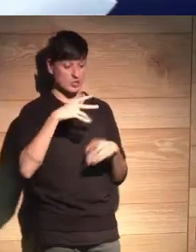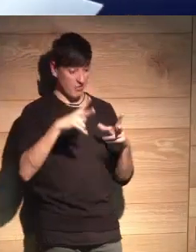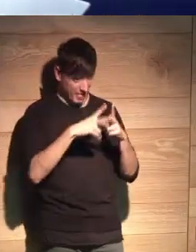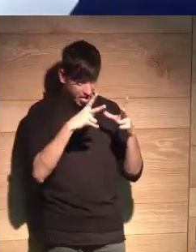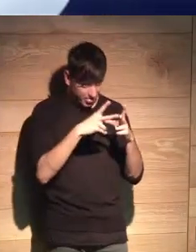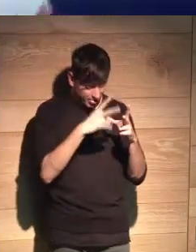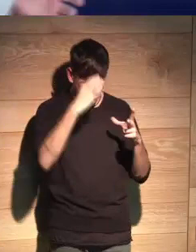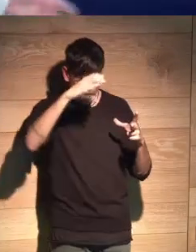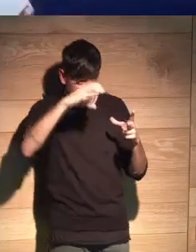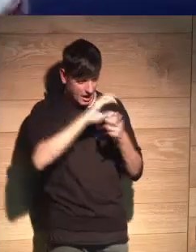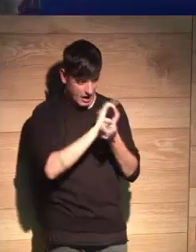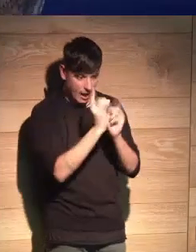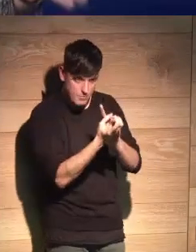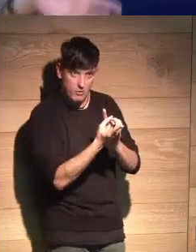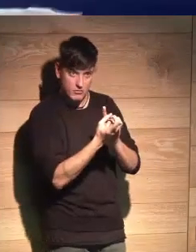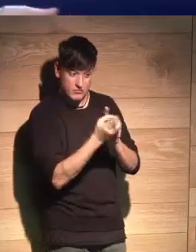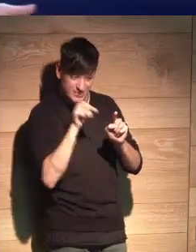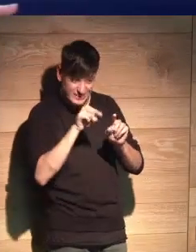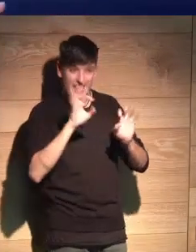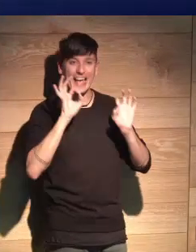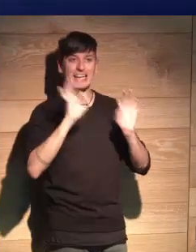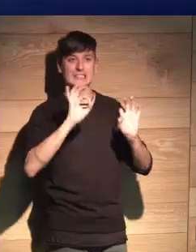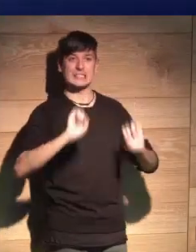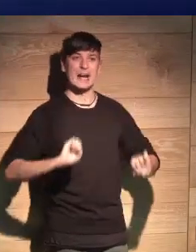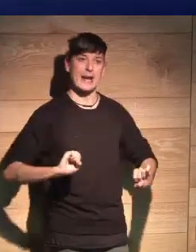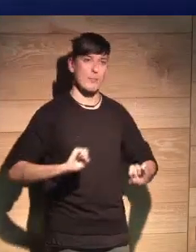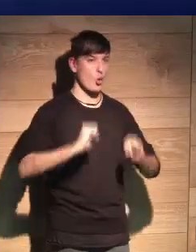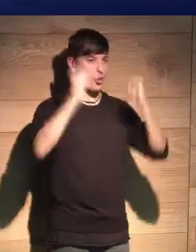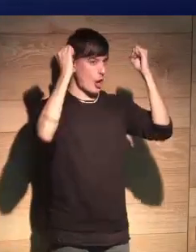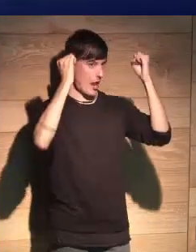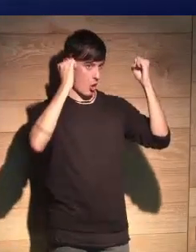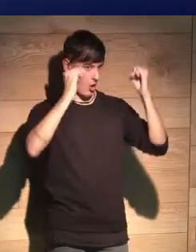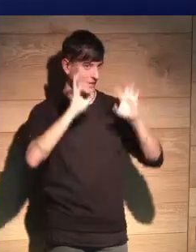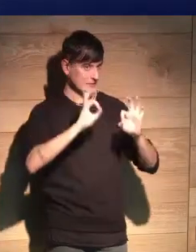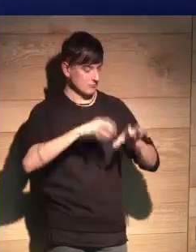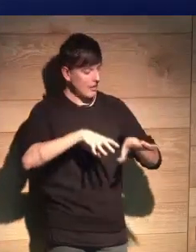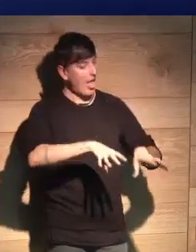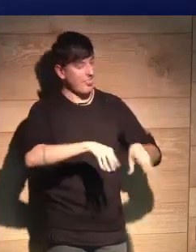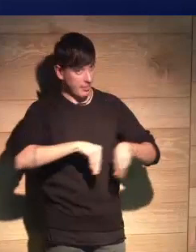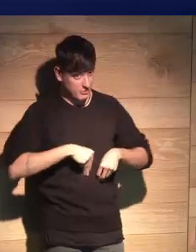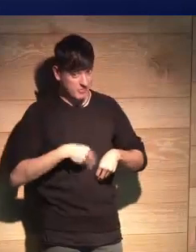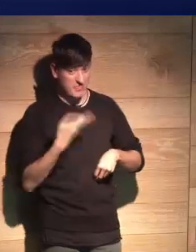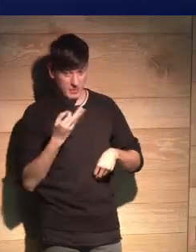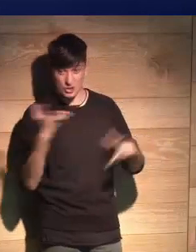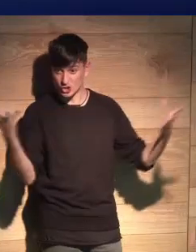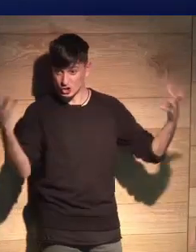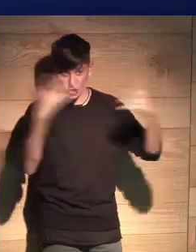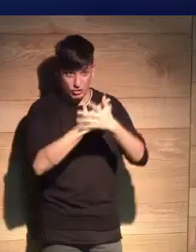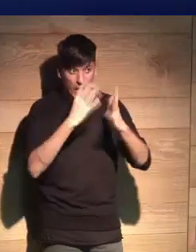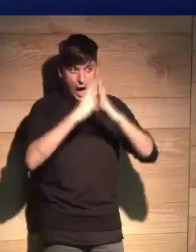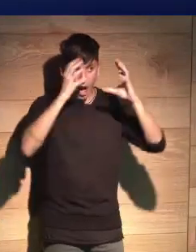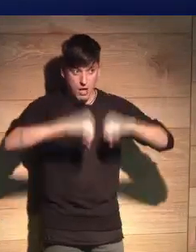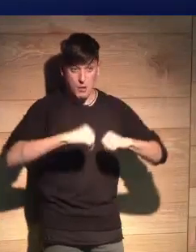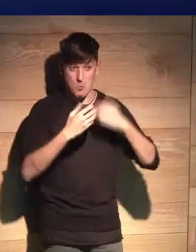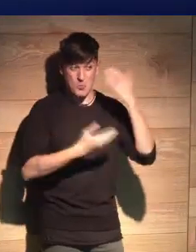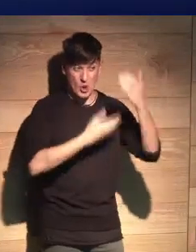in society is revolutionary, we will have to agree upon, among all of us,